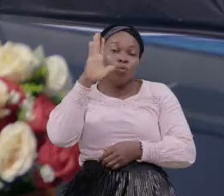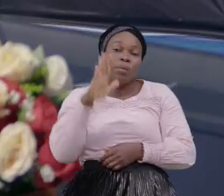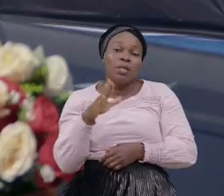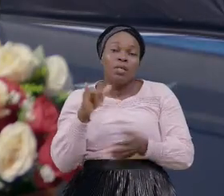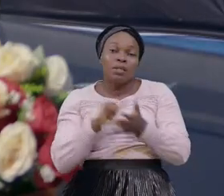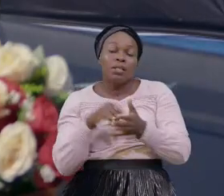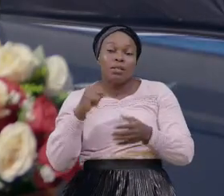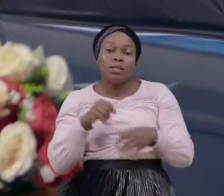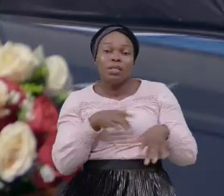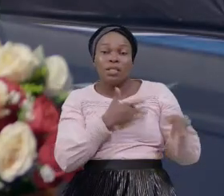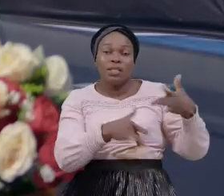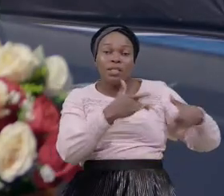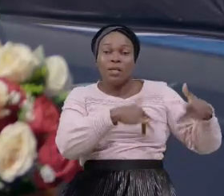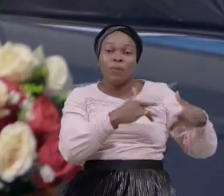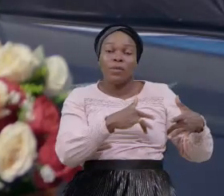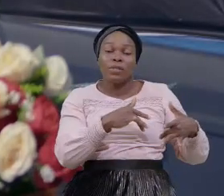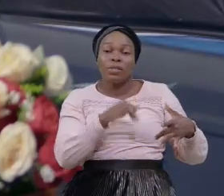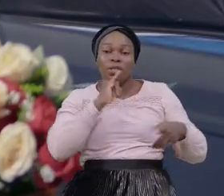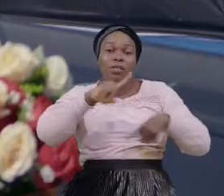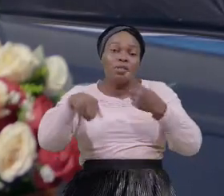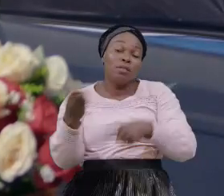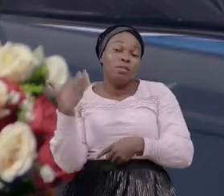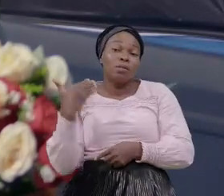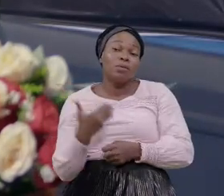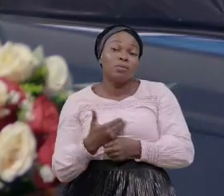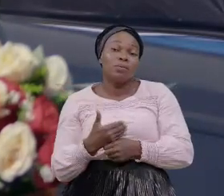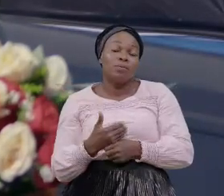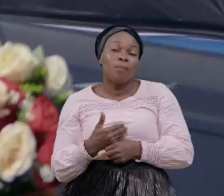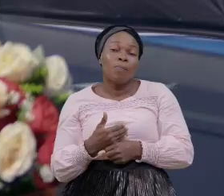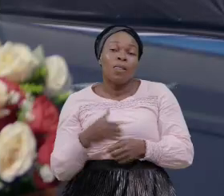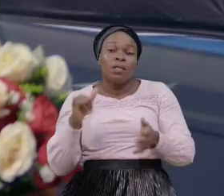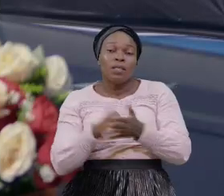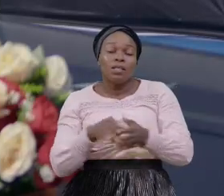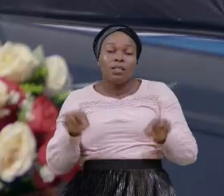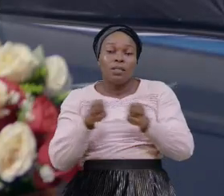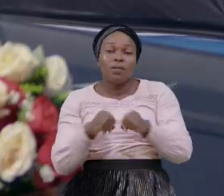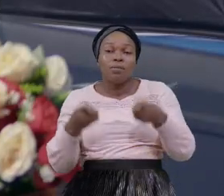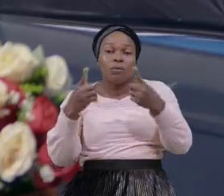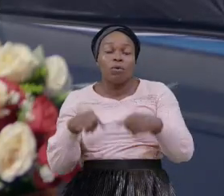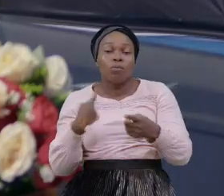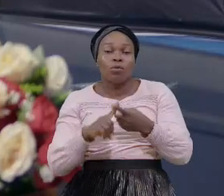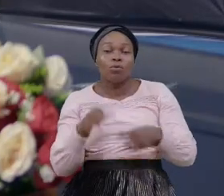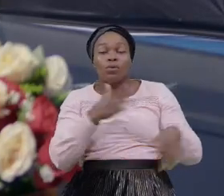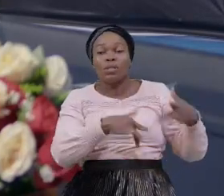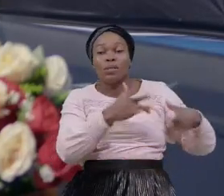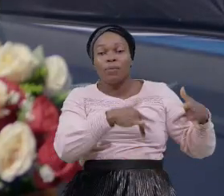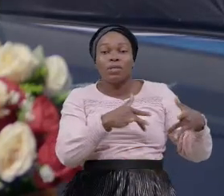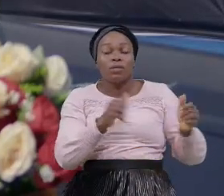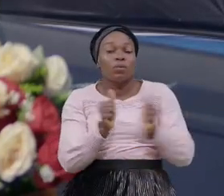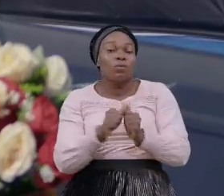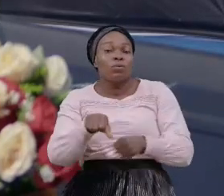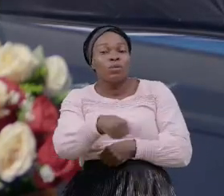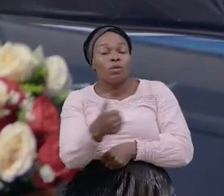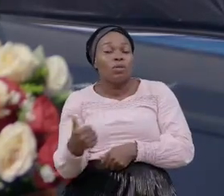the milk of human nature that even comes to sympathize with others, empathize with